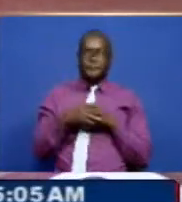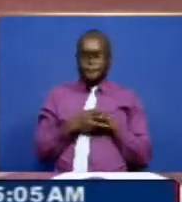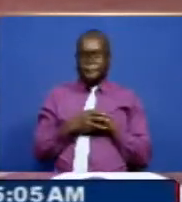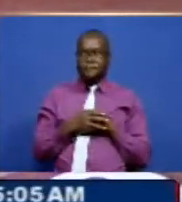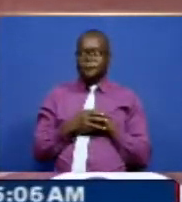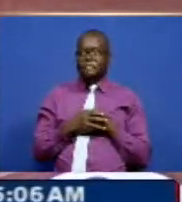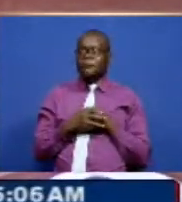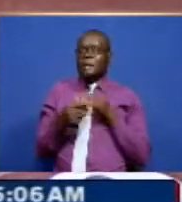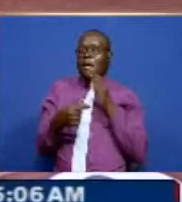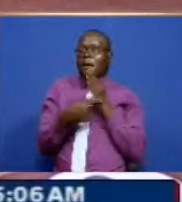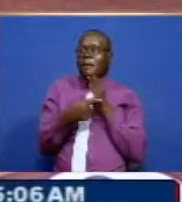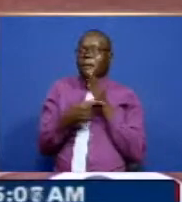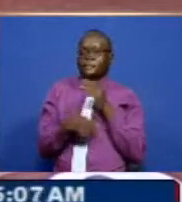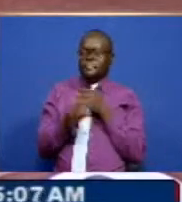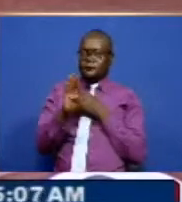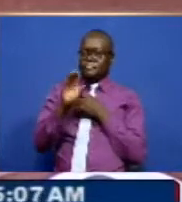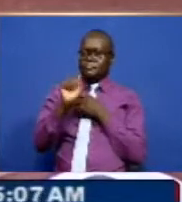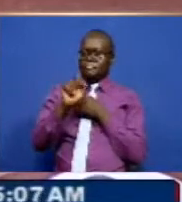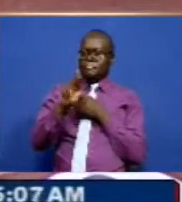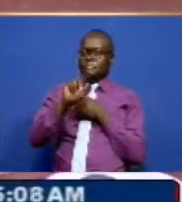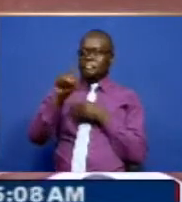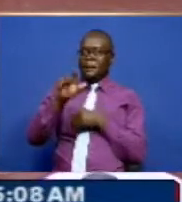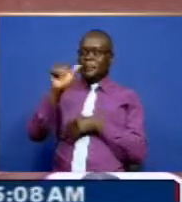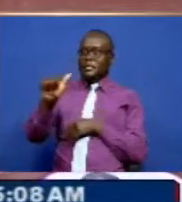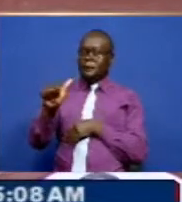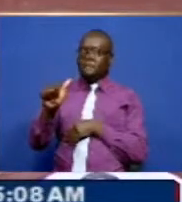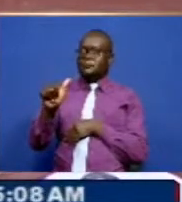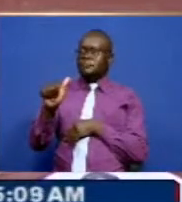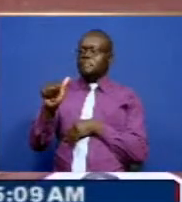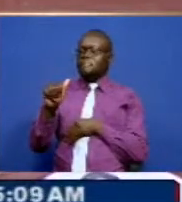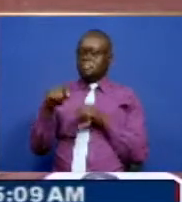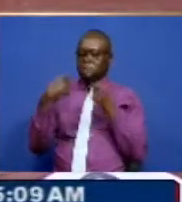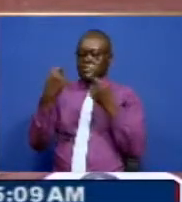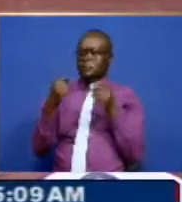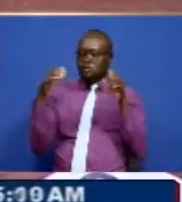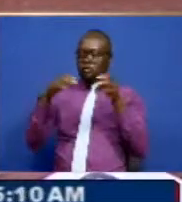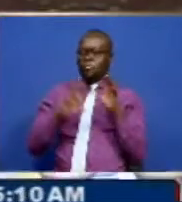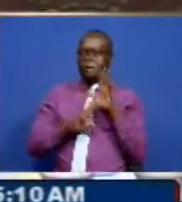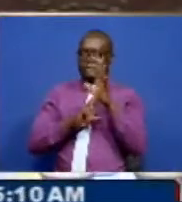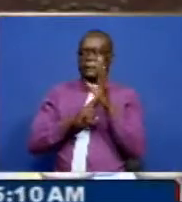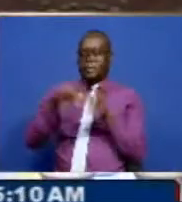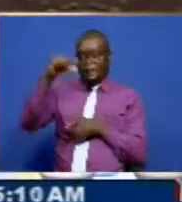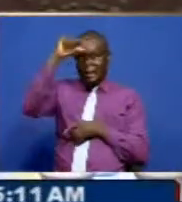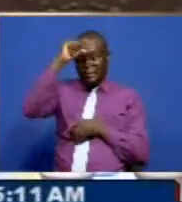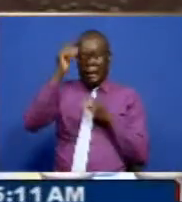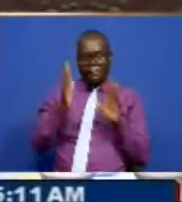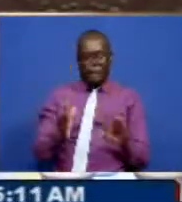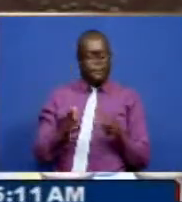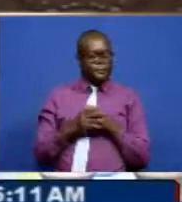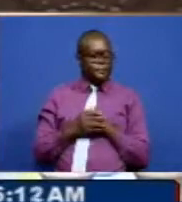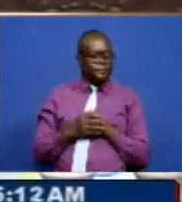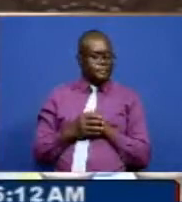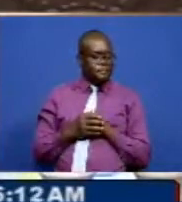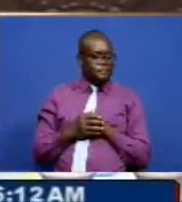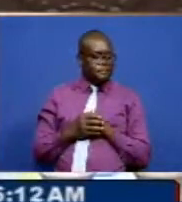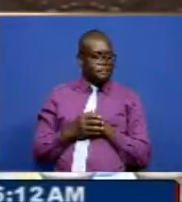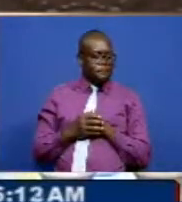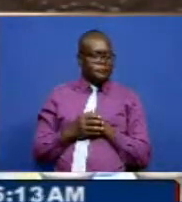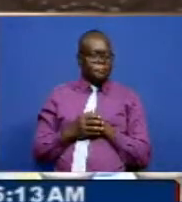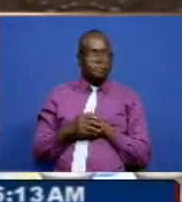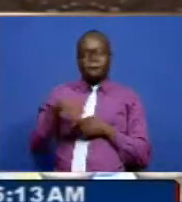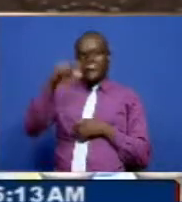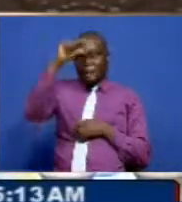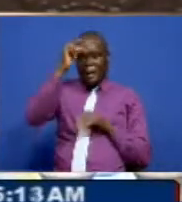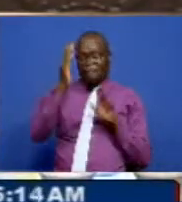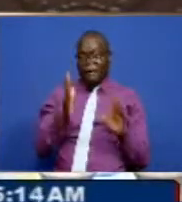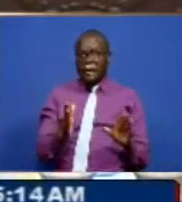My name is Patrick Baraza. I'm part of the legal team for the Governor. Okay, thank you. Okay, Governor,